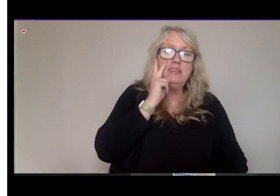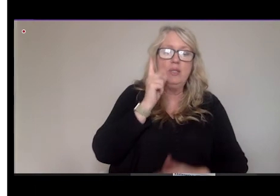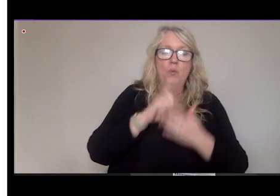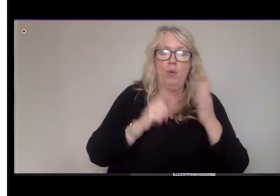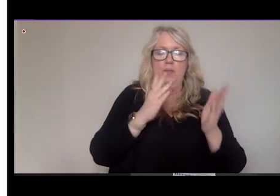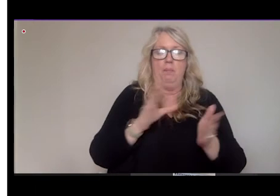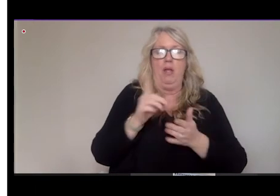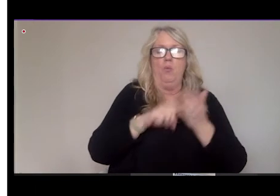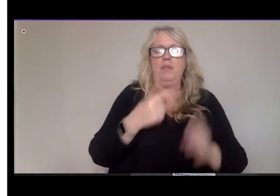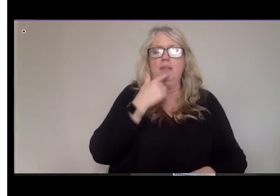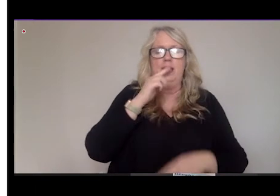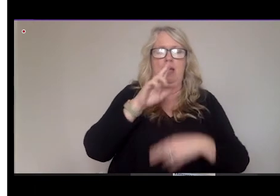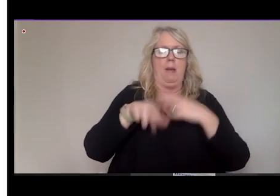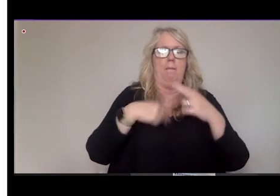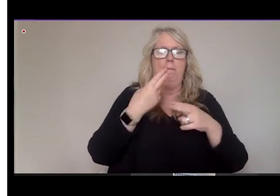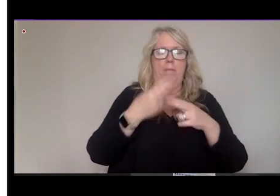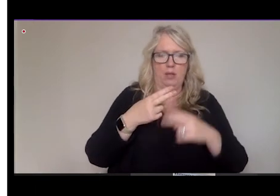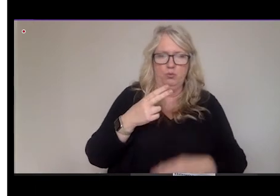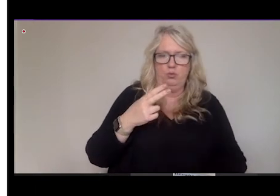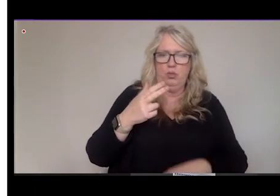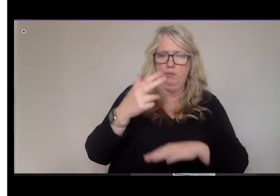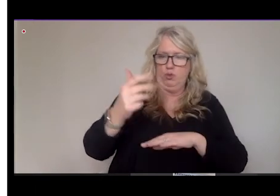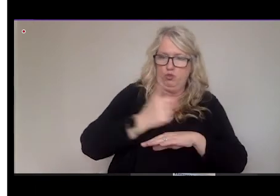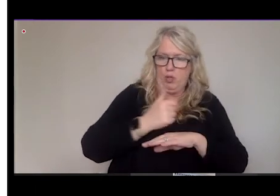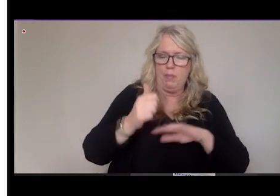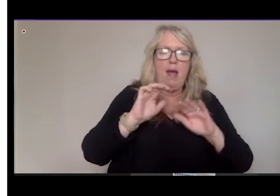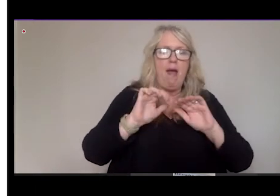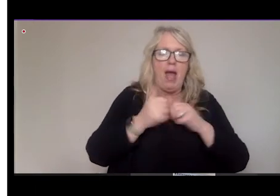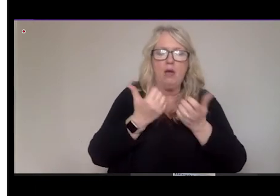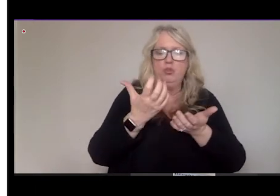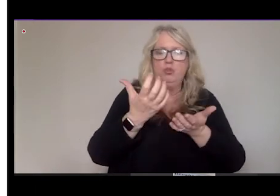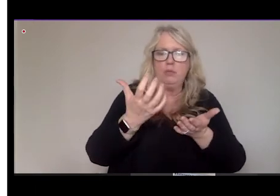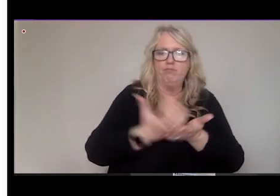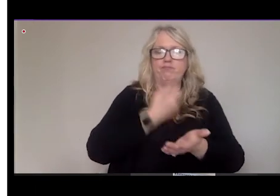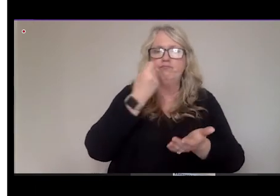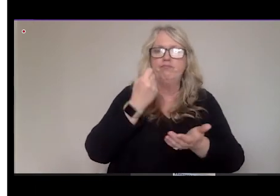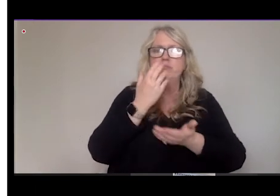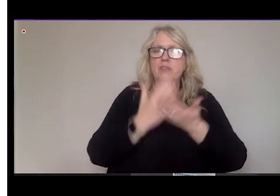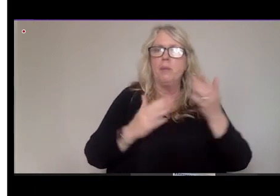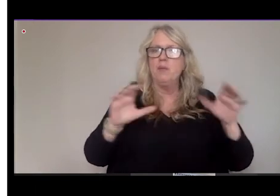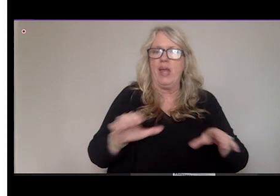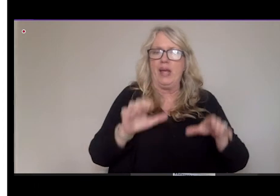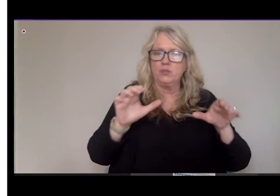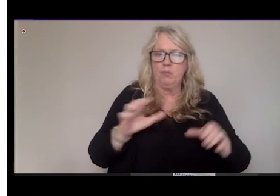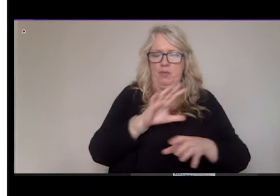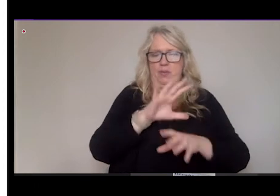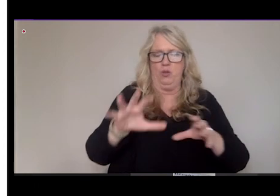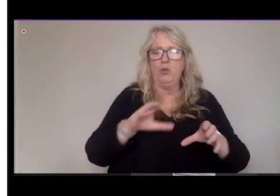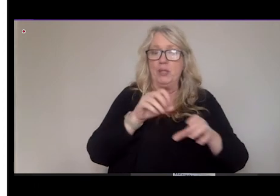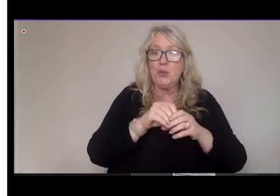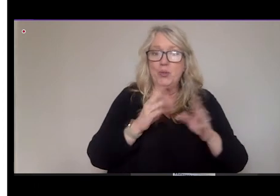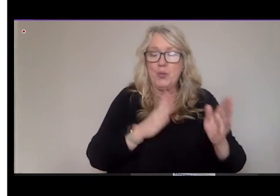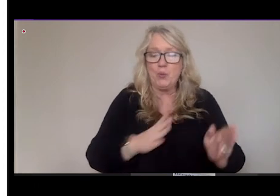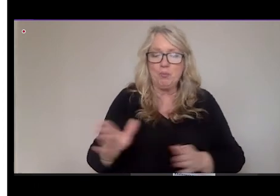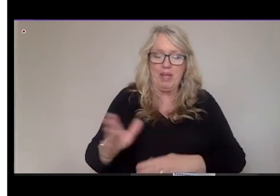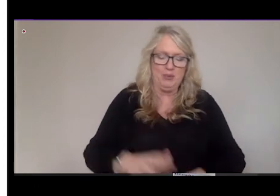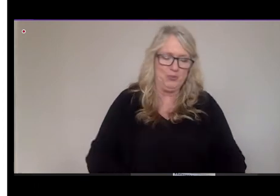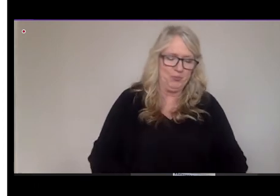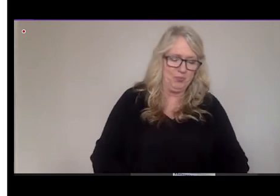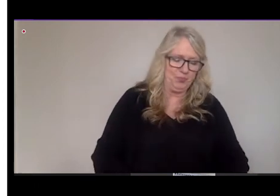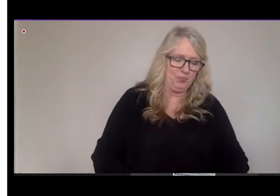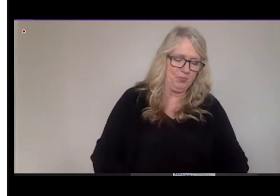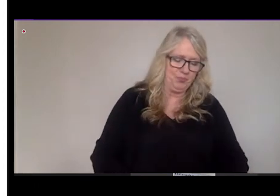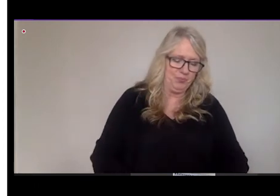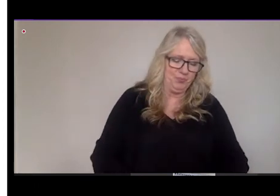and see what those plans say about transportation and how you could leverage perhaps some of the activities that are included